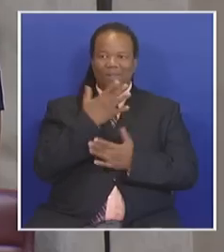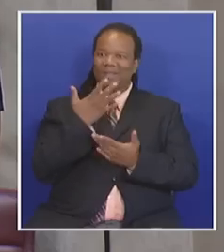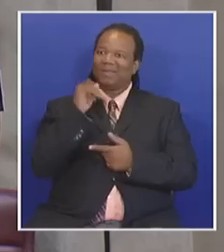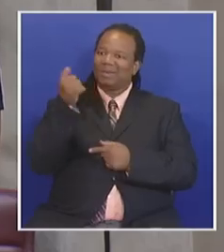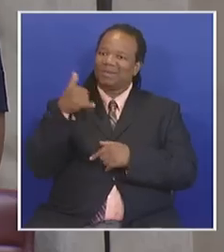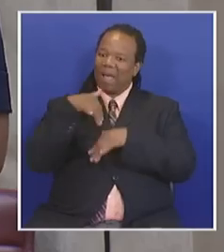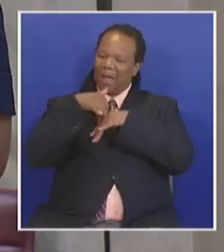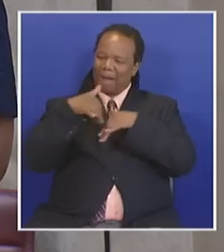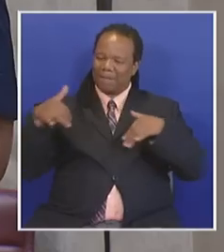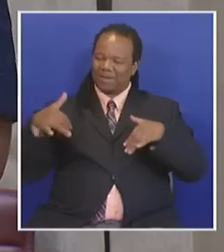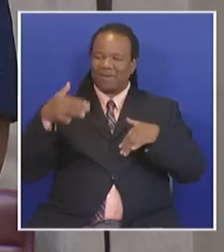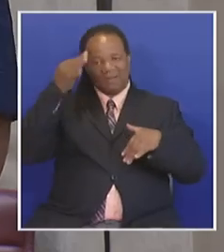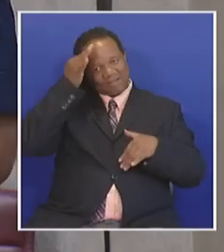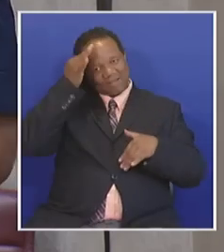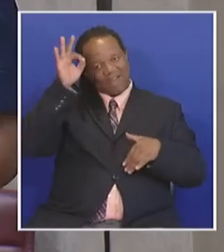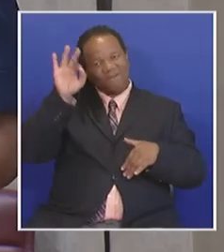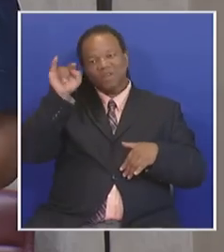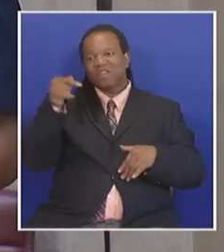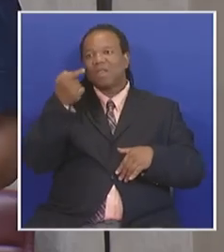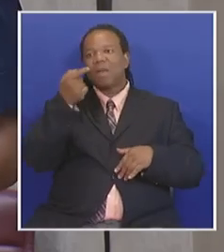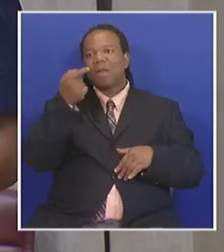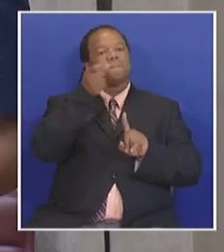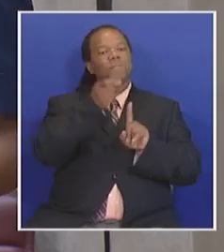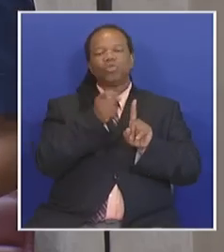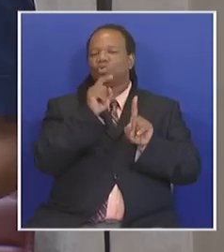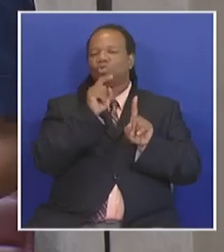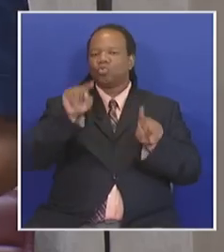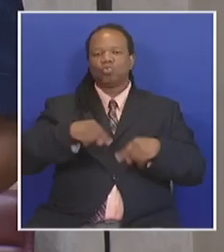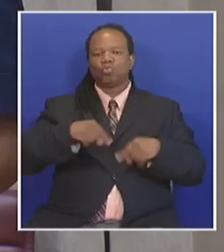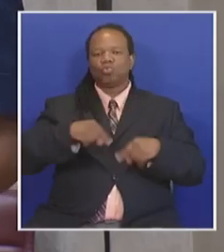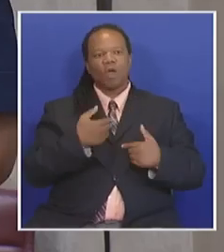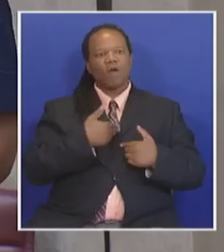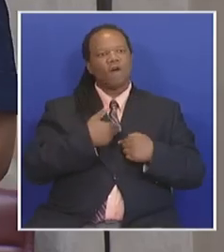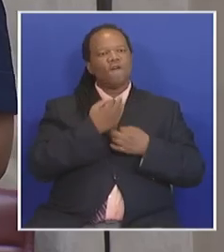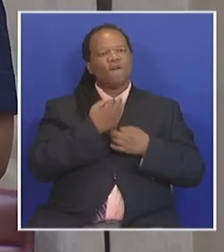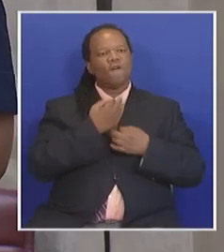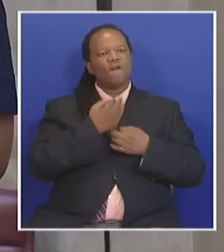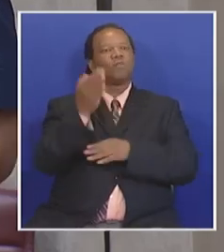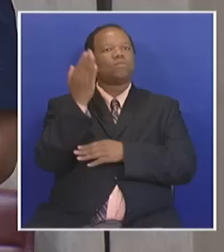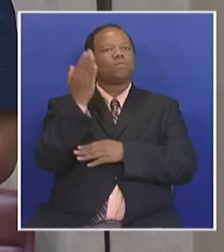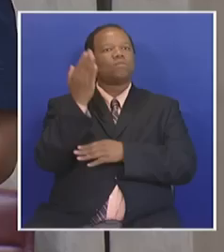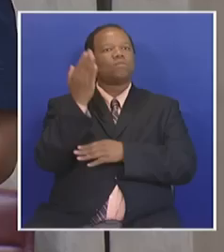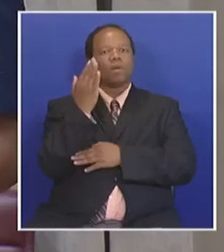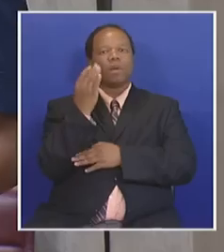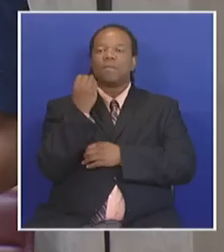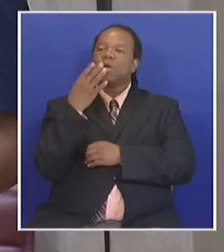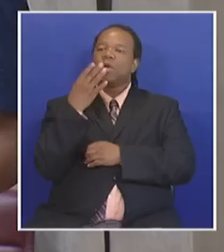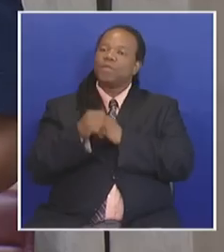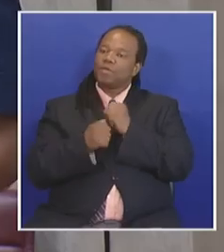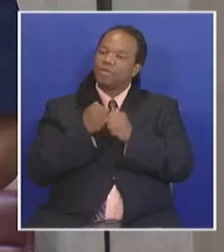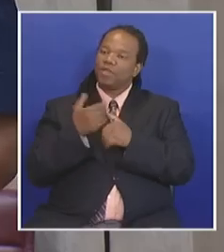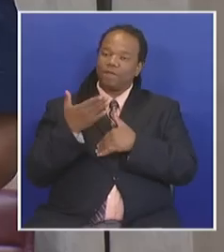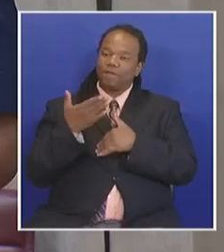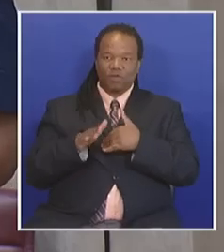racist regime, denying a man a freedom of expression. Honorable Chairperson, years later, historical archives